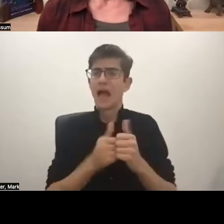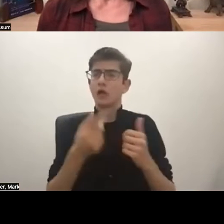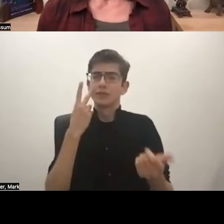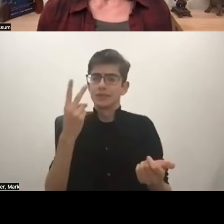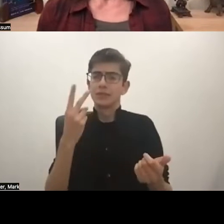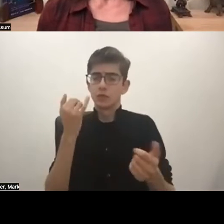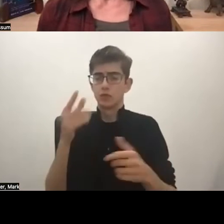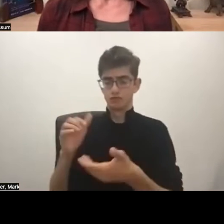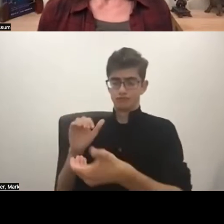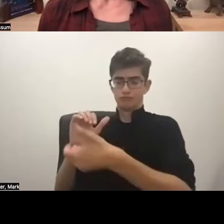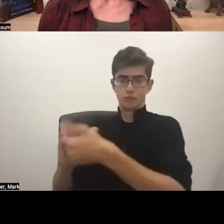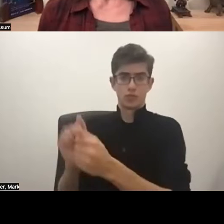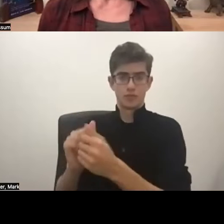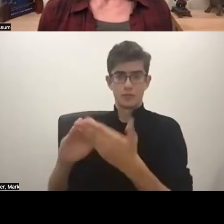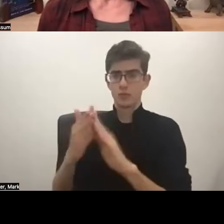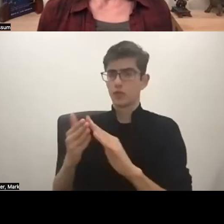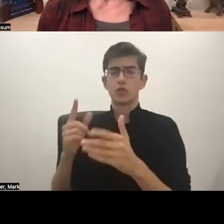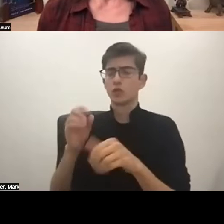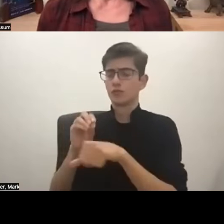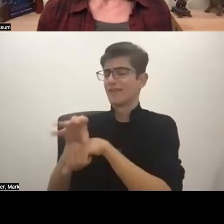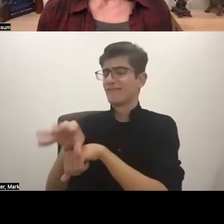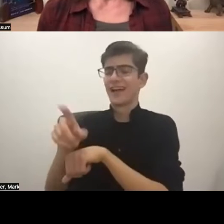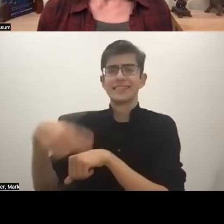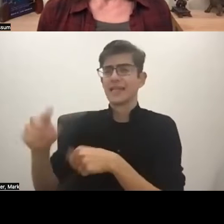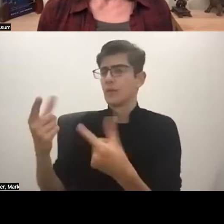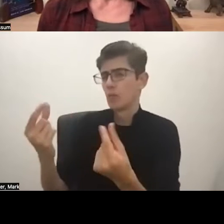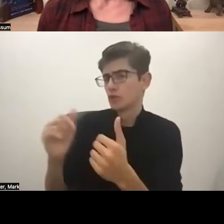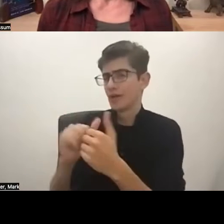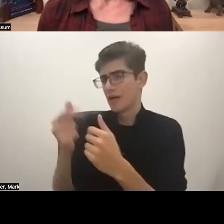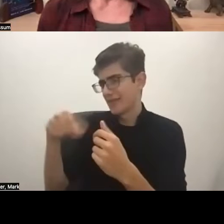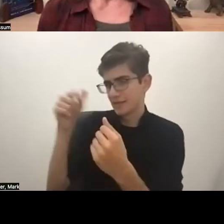do, how would you be advising them to think about the right?